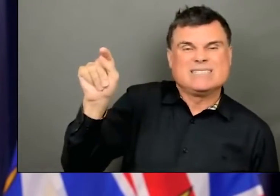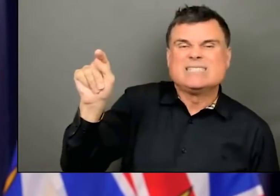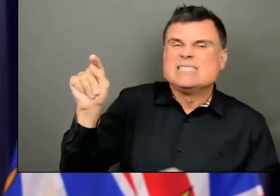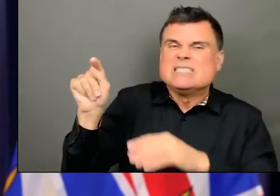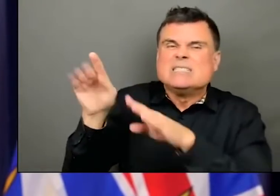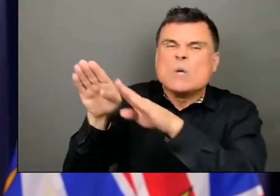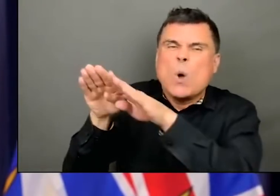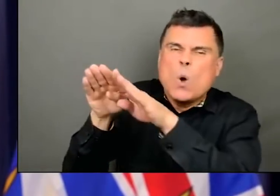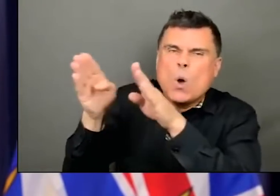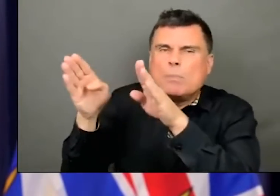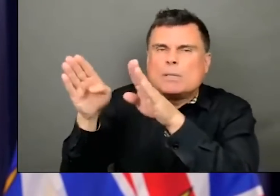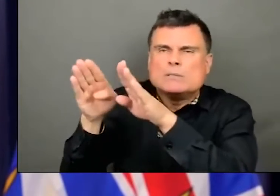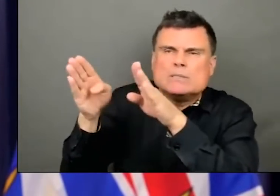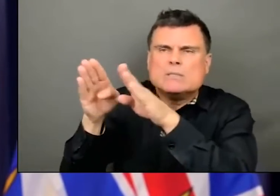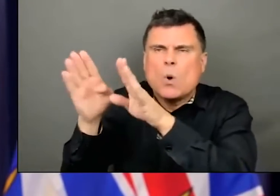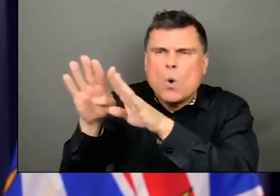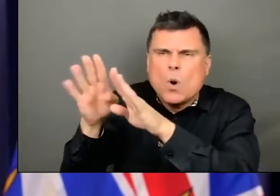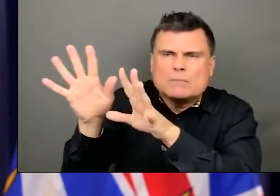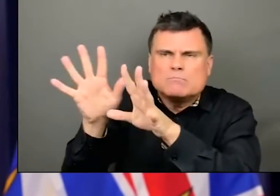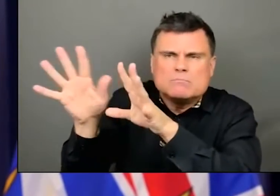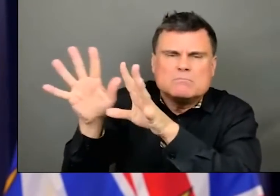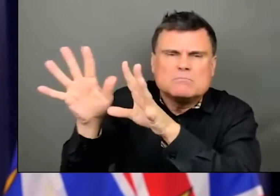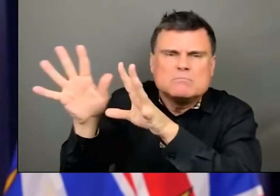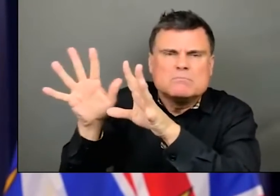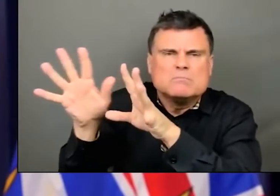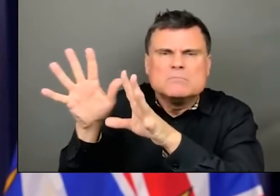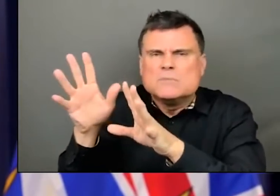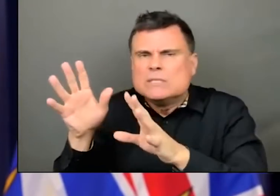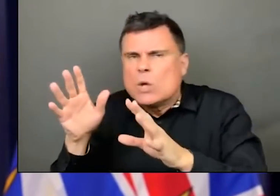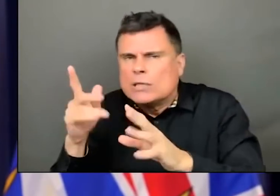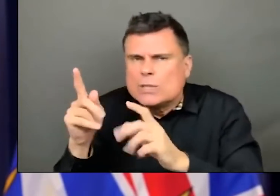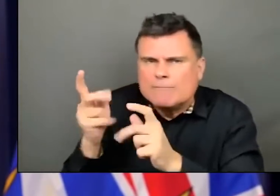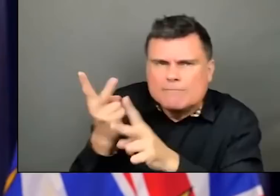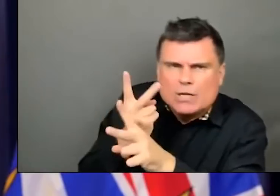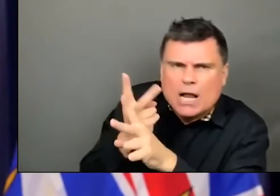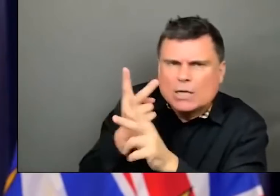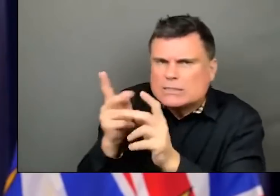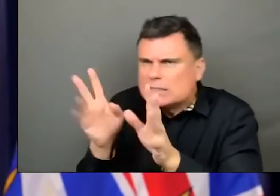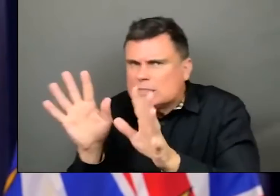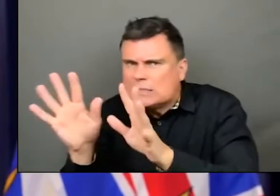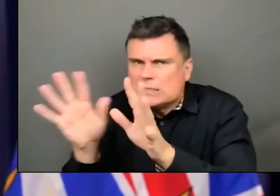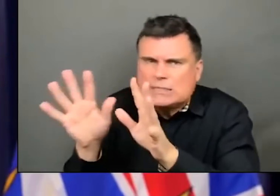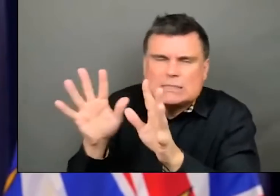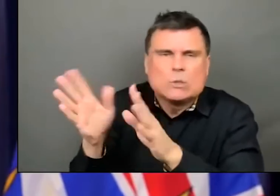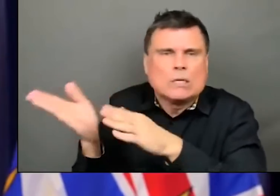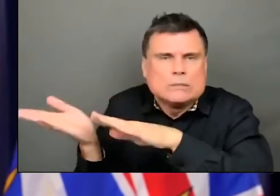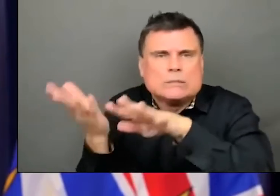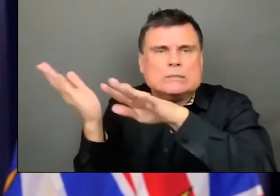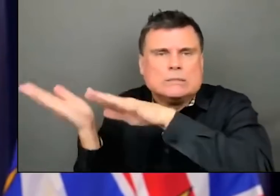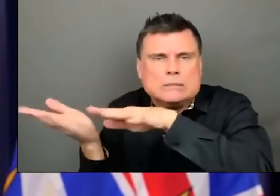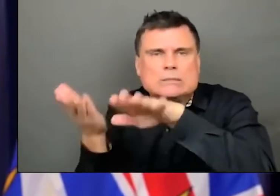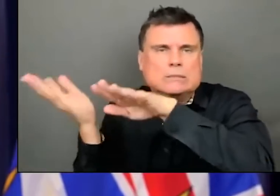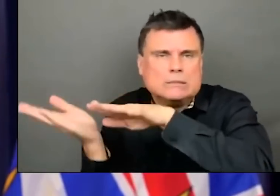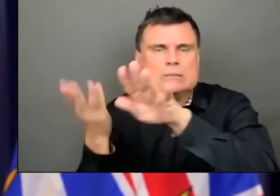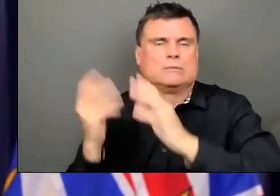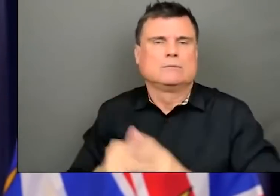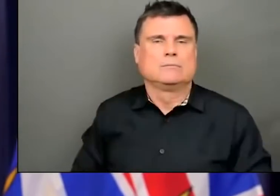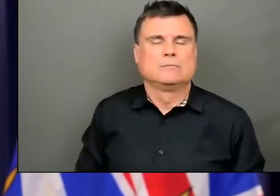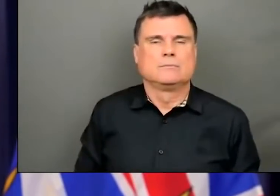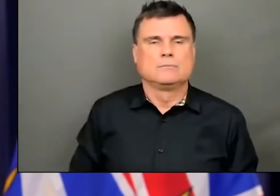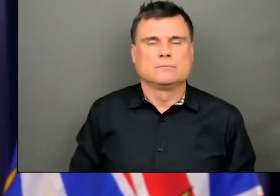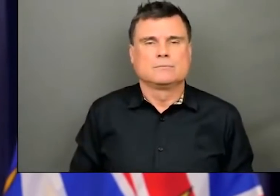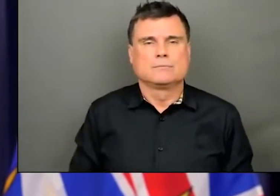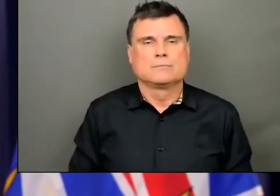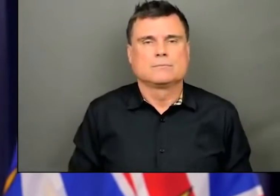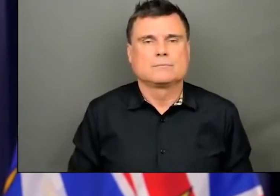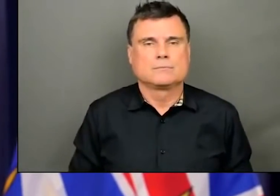is prioritizing urgent, emergent, and cancer surgeries to support critical care capacity and increasing COVID-19